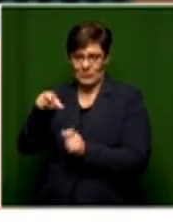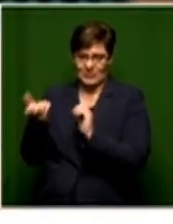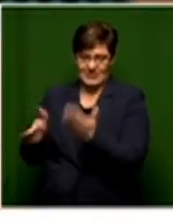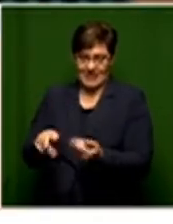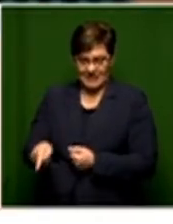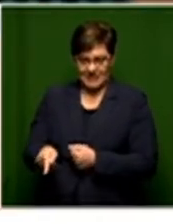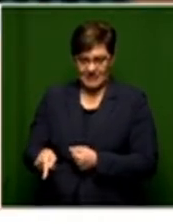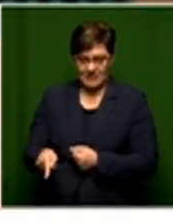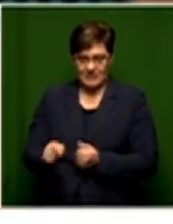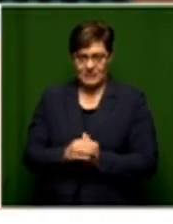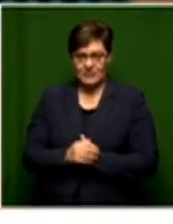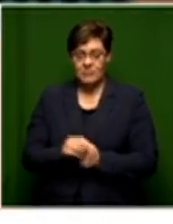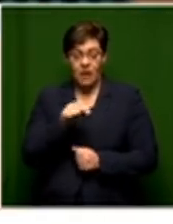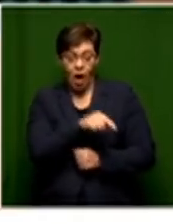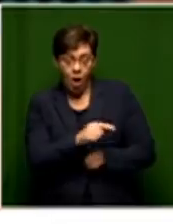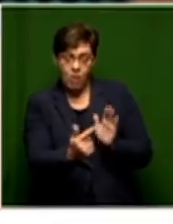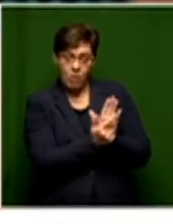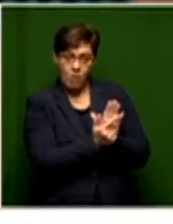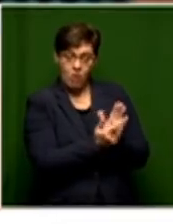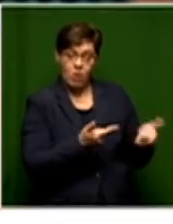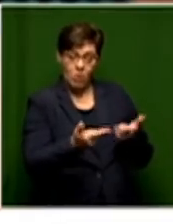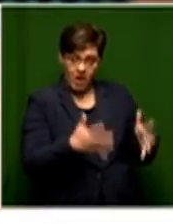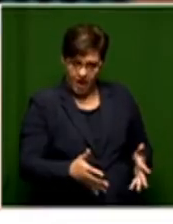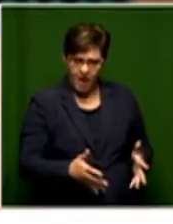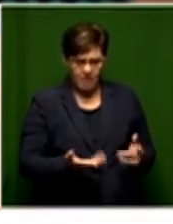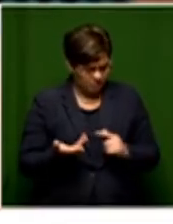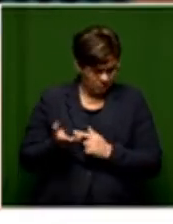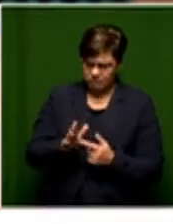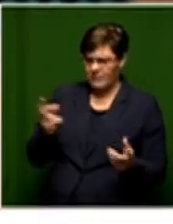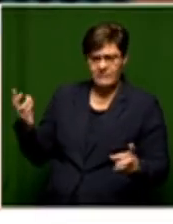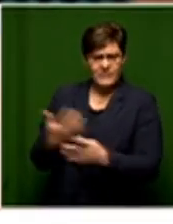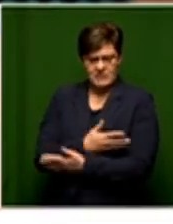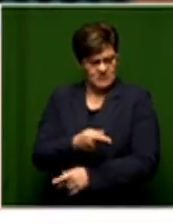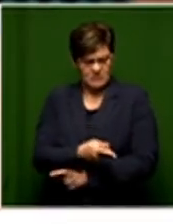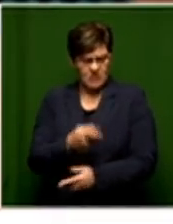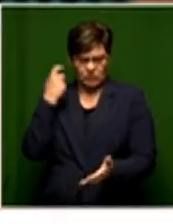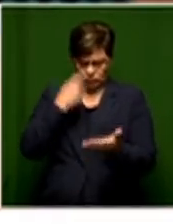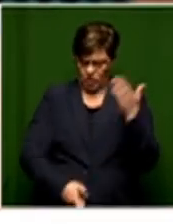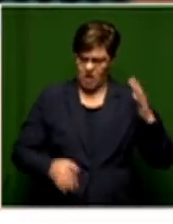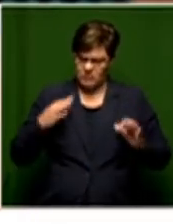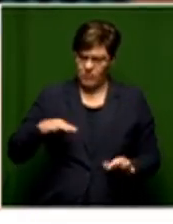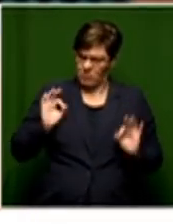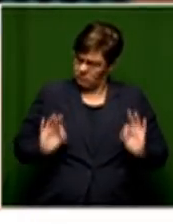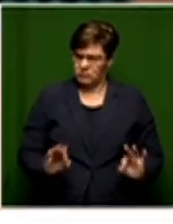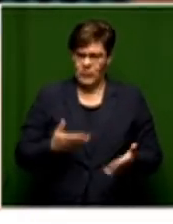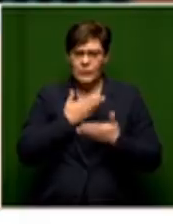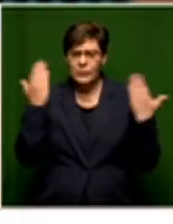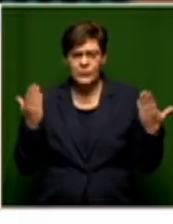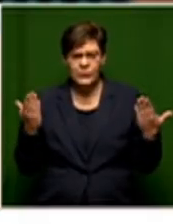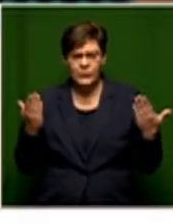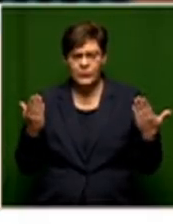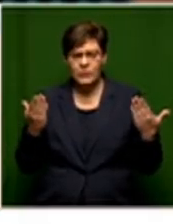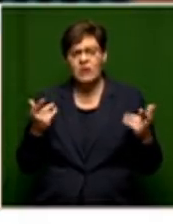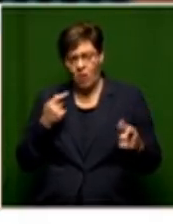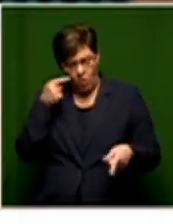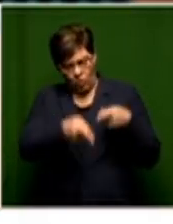But quite quickly, her lawyers were out to indicate that she'd not been formally charged or